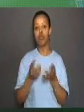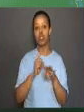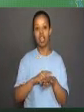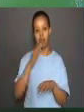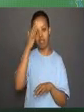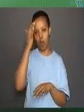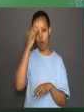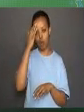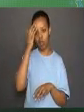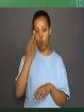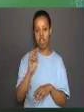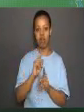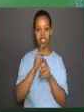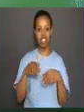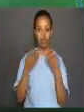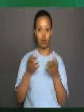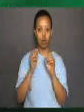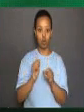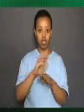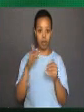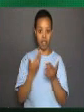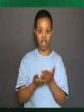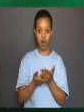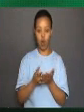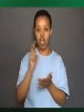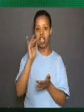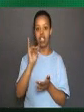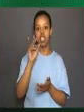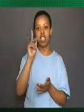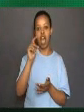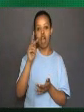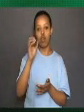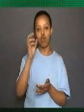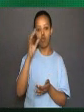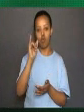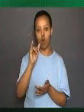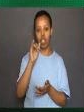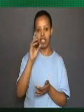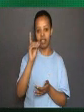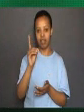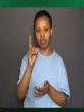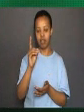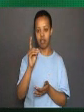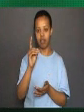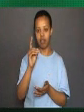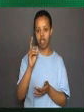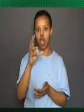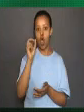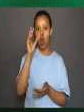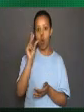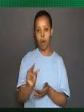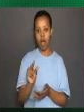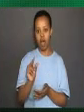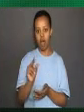you may have listed could include typhoid fever, malaria,